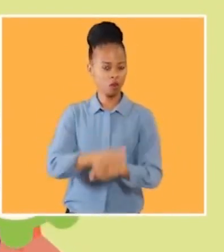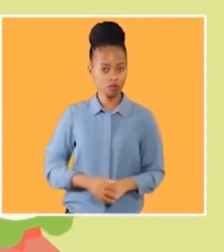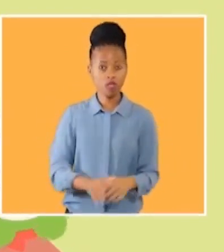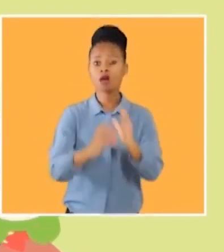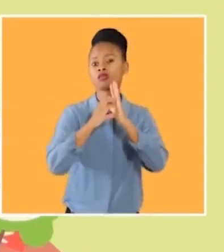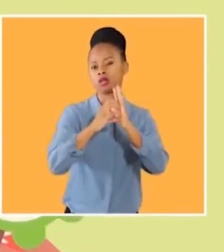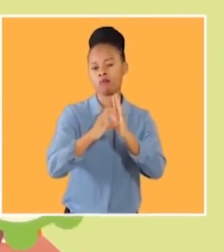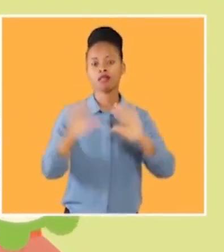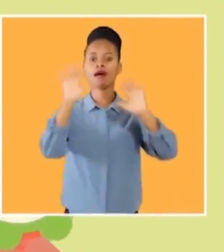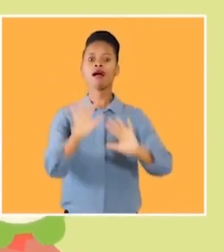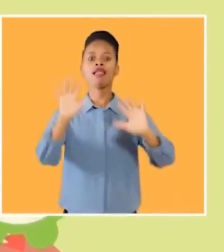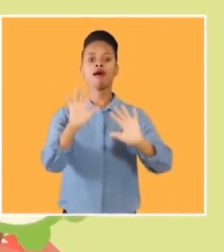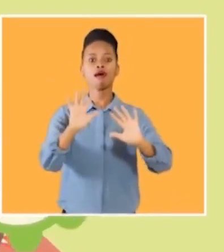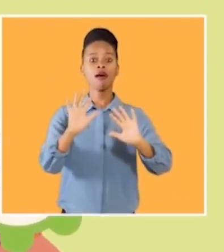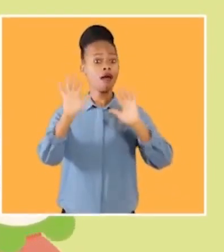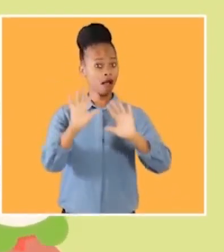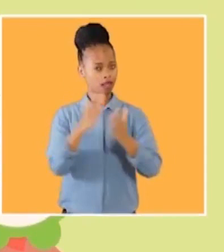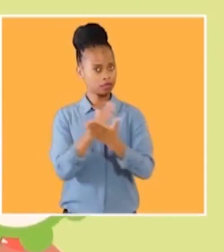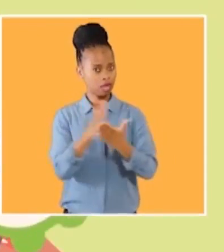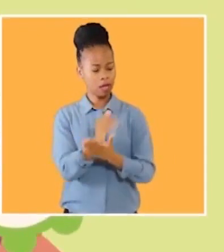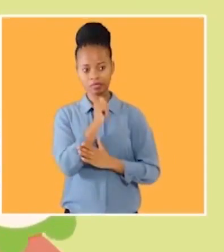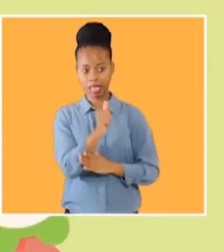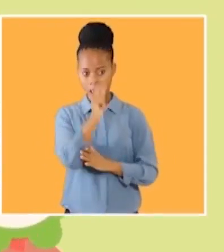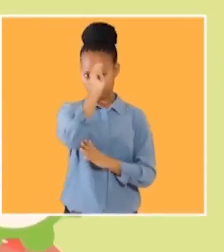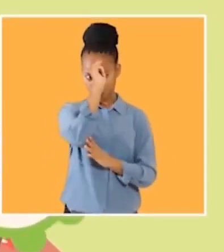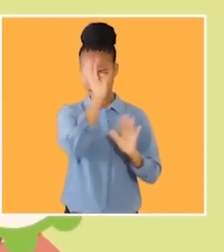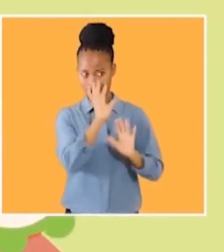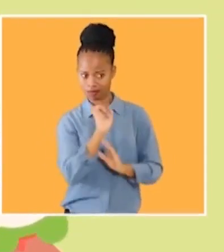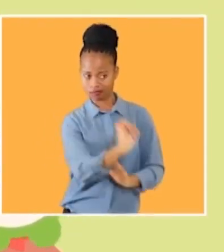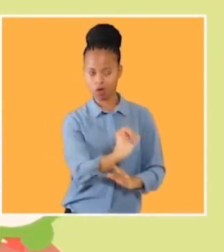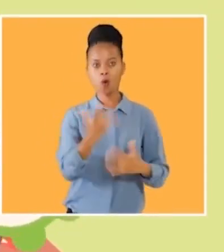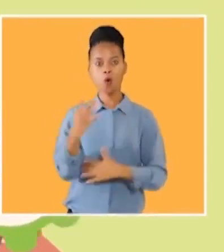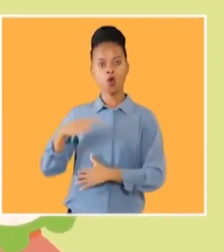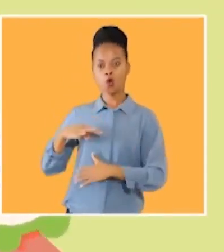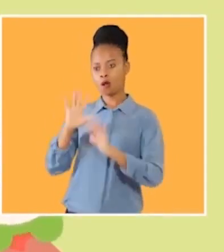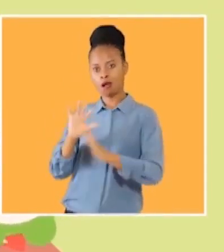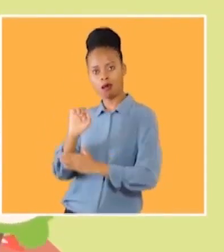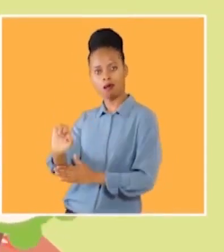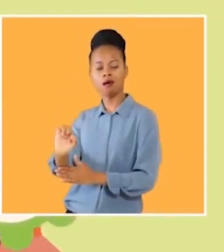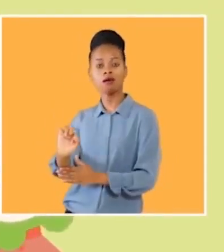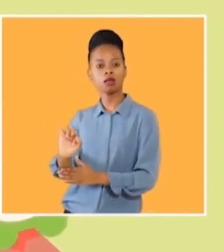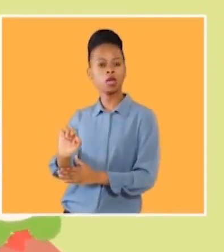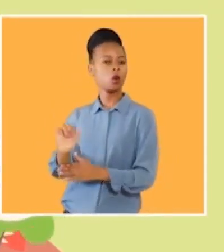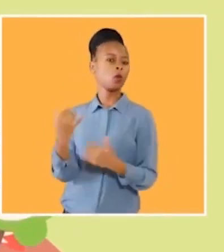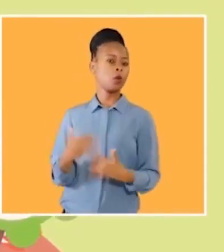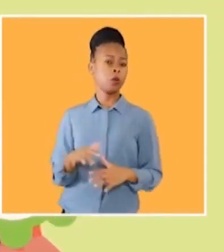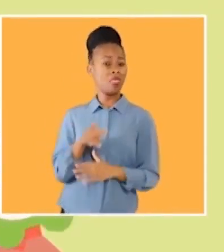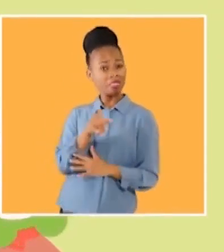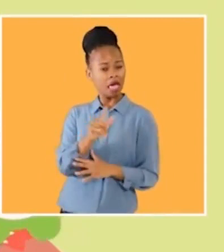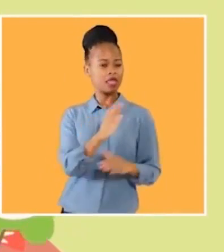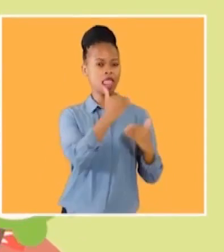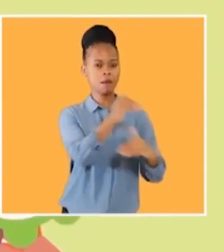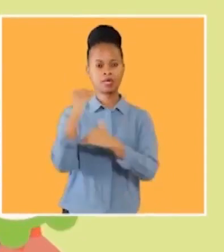sex. For example, using colors to separate toys for boys and toys for girls. This limits